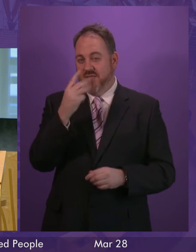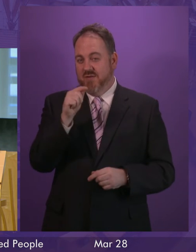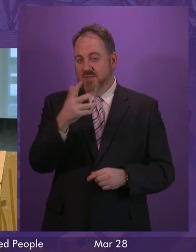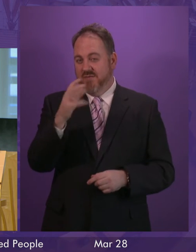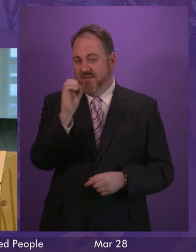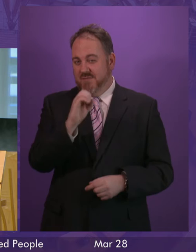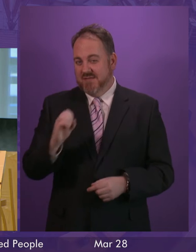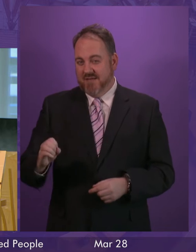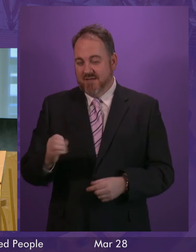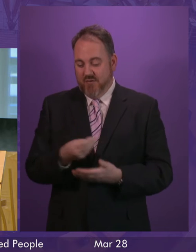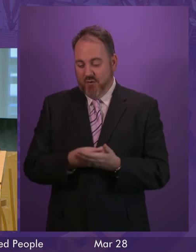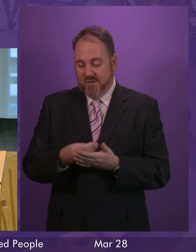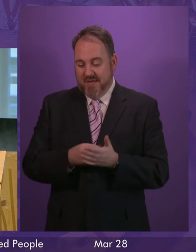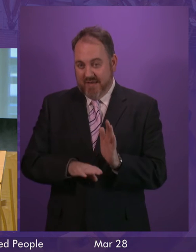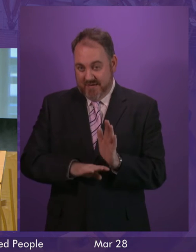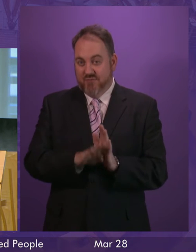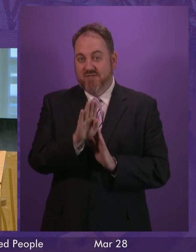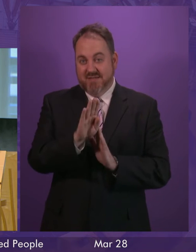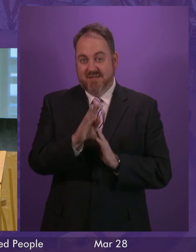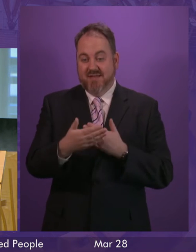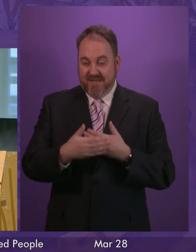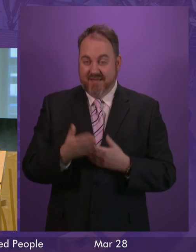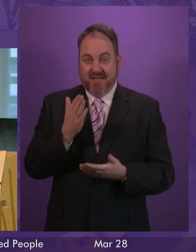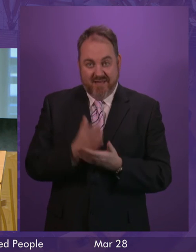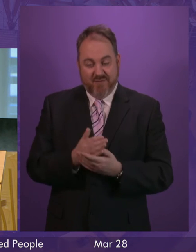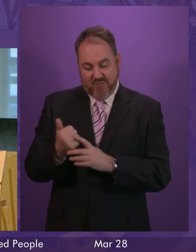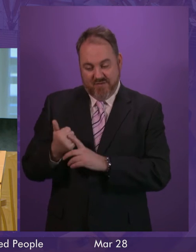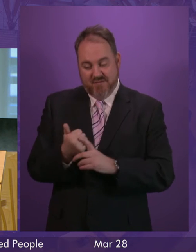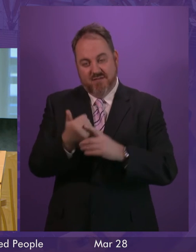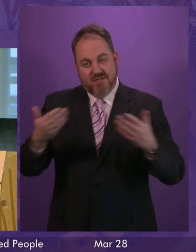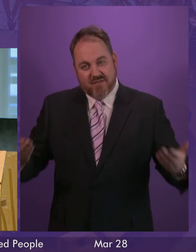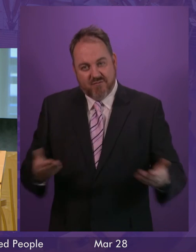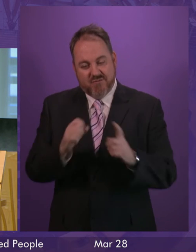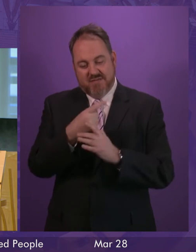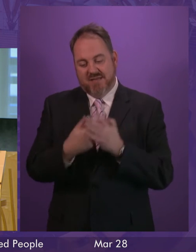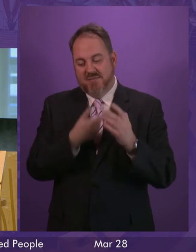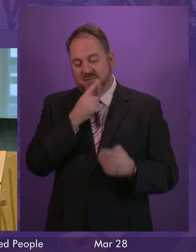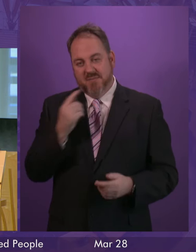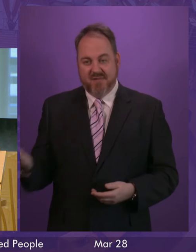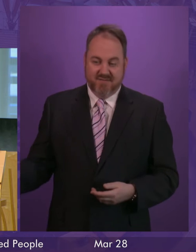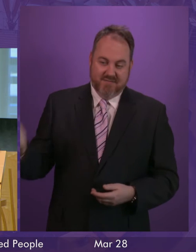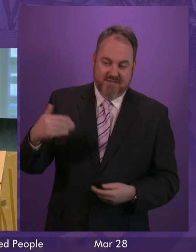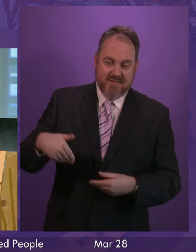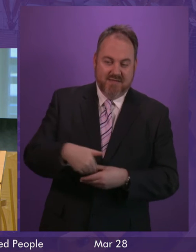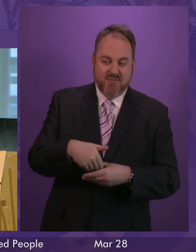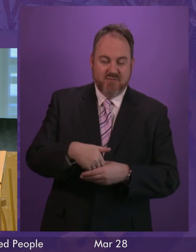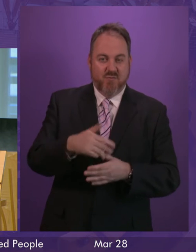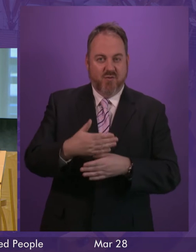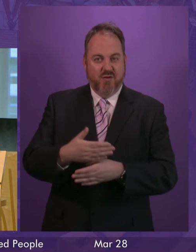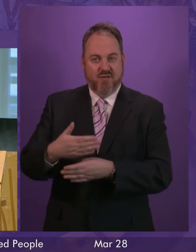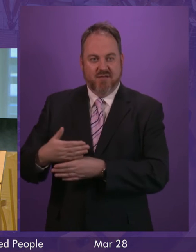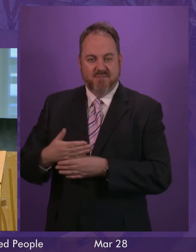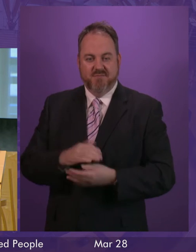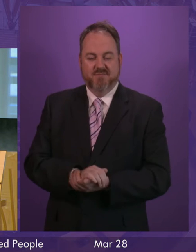employment I was incredibly impressed by a recent Scottish Botcha training camp I attended courtesy of Scottish disability sport in